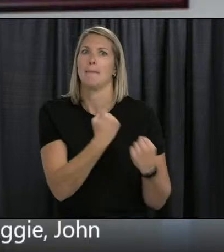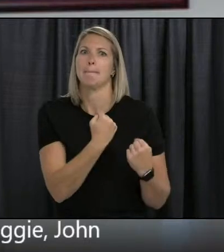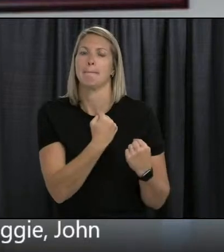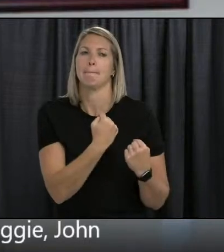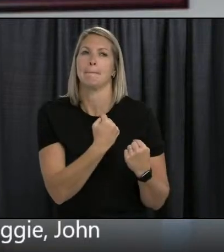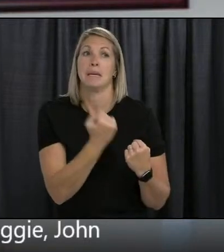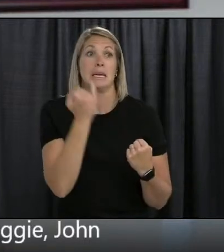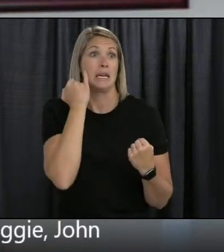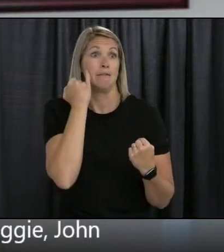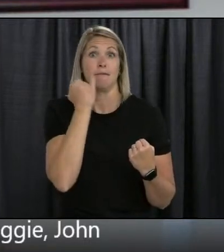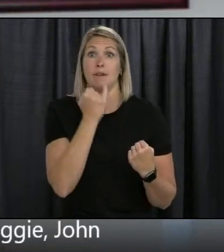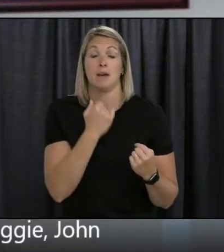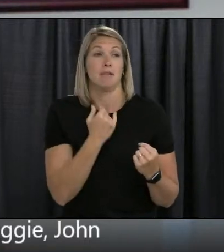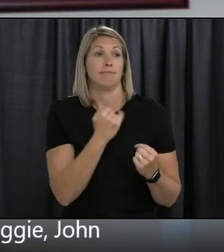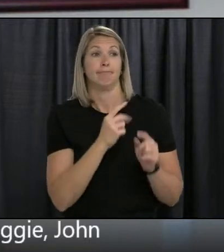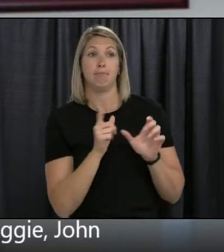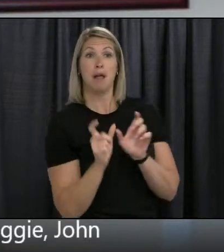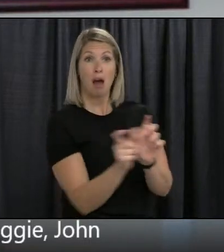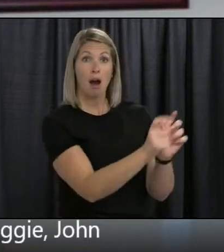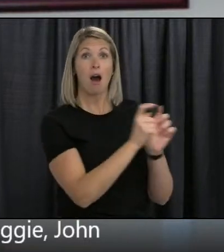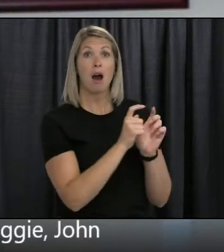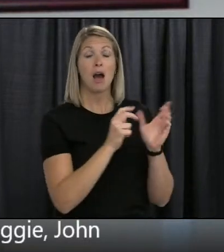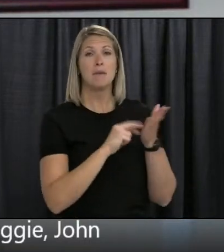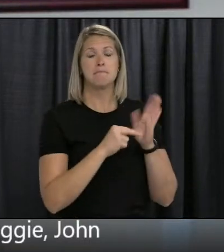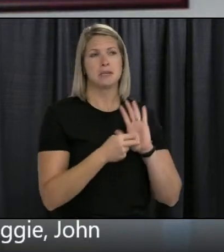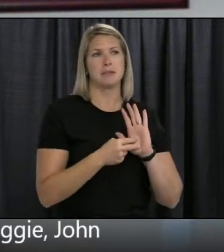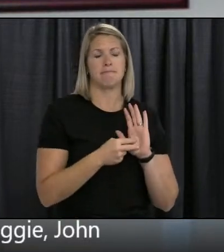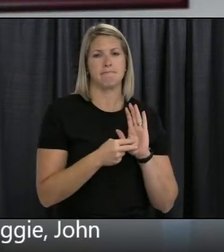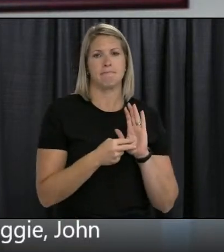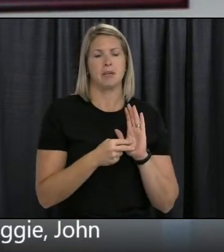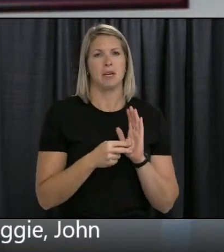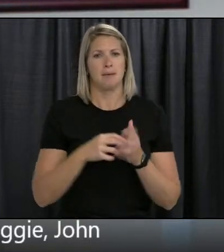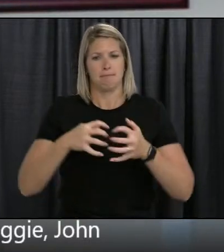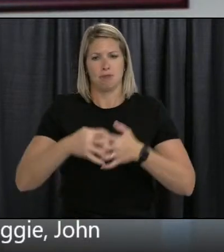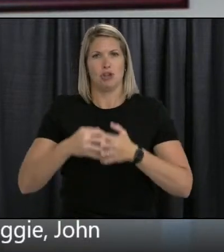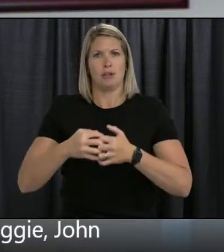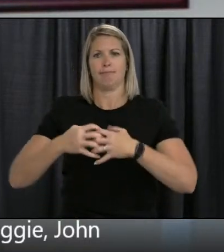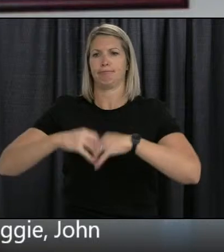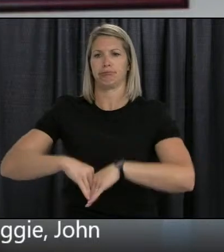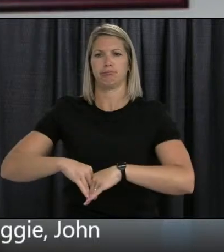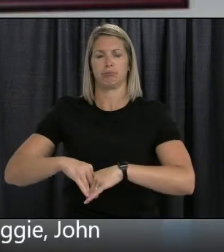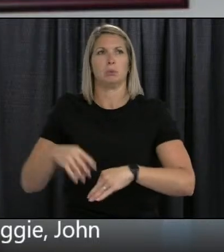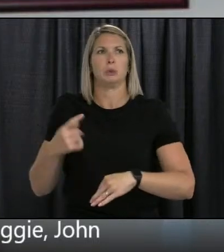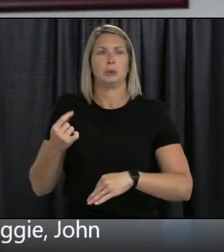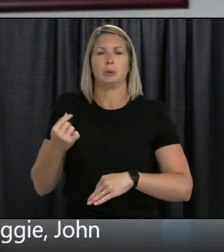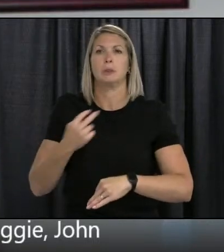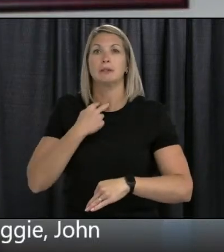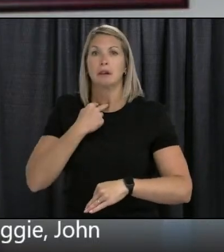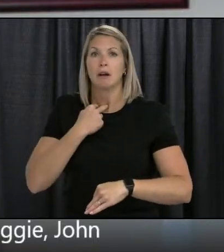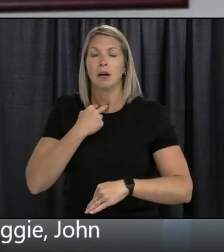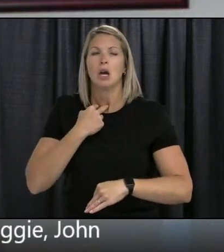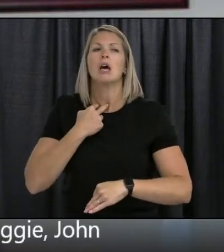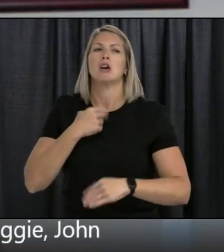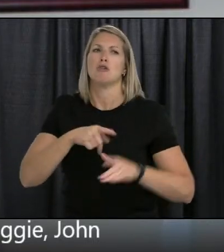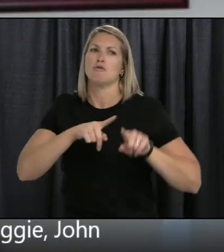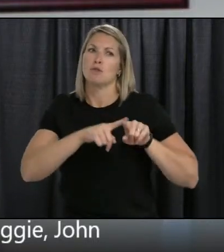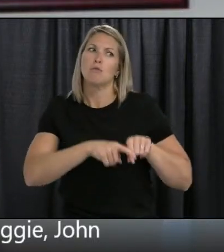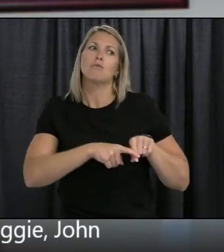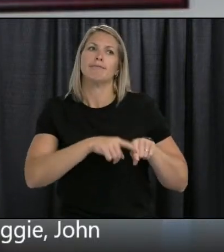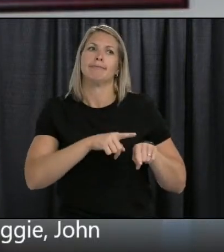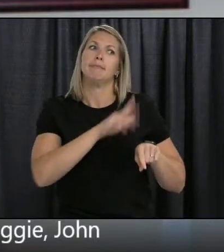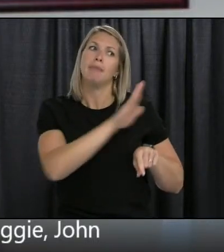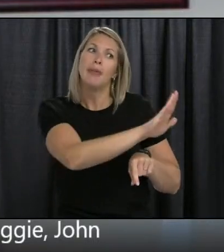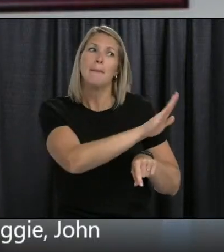essential. We are not experts in construction or experts in technology. We rely on their common sense and